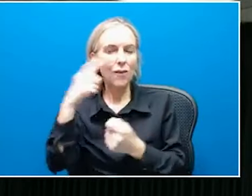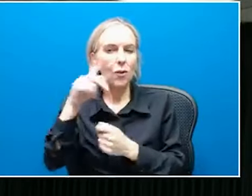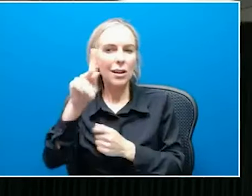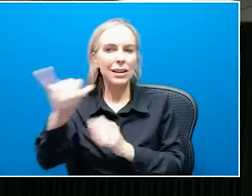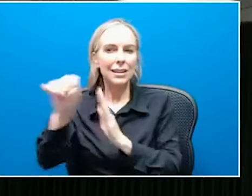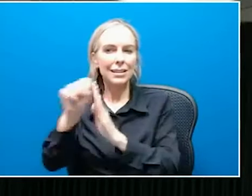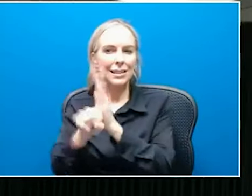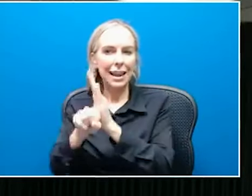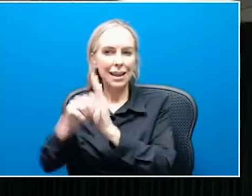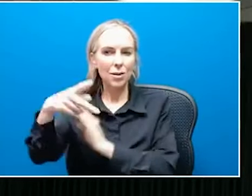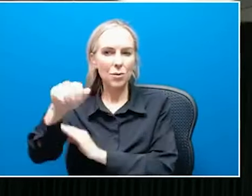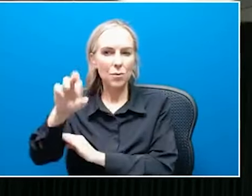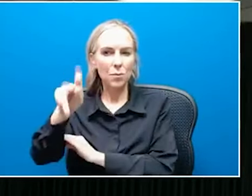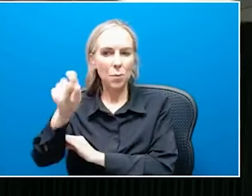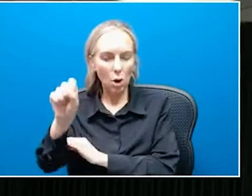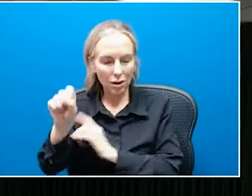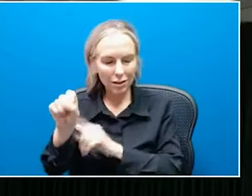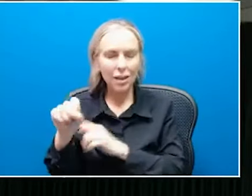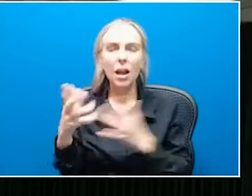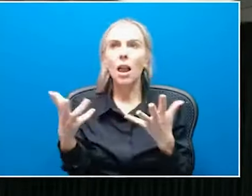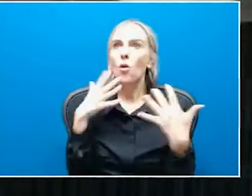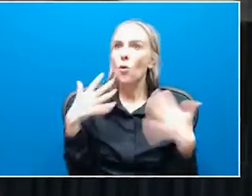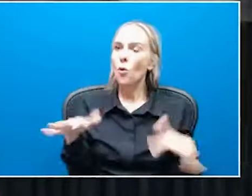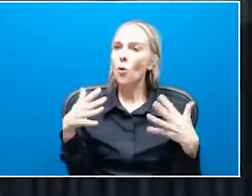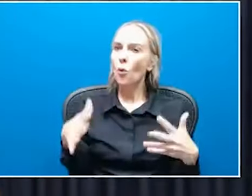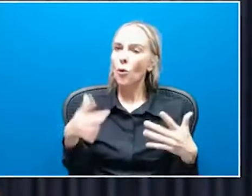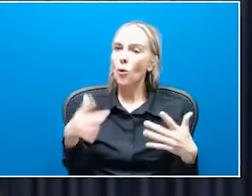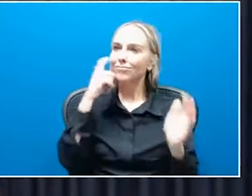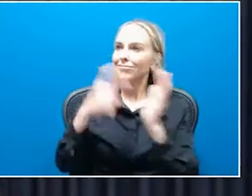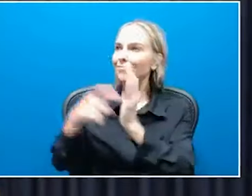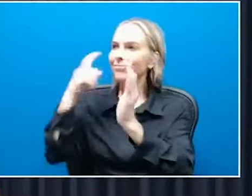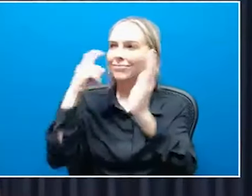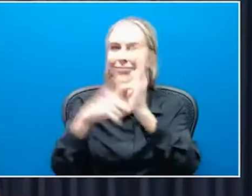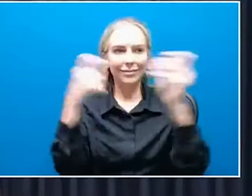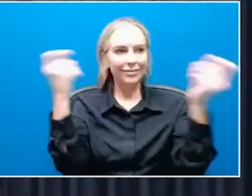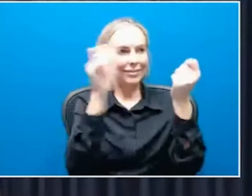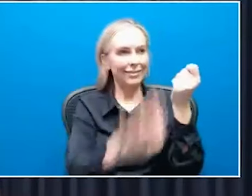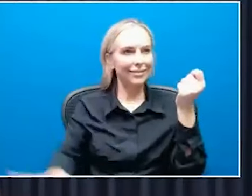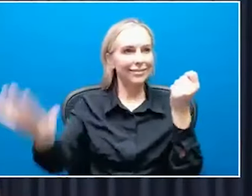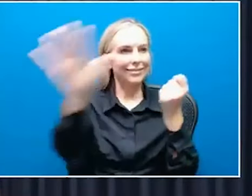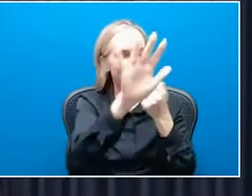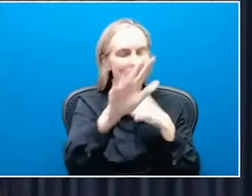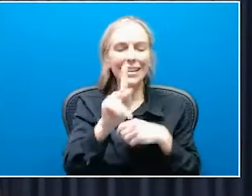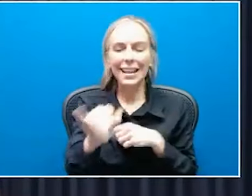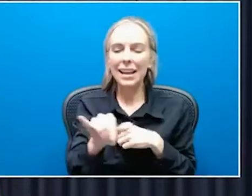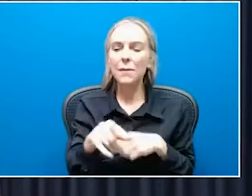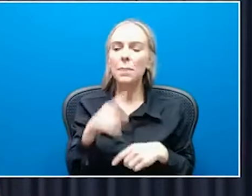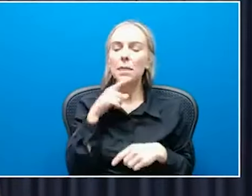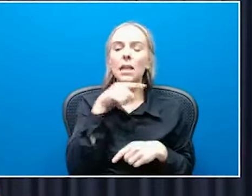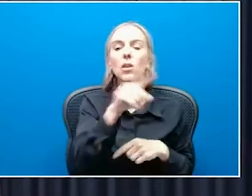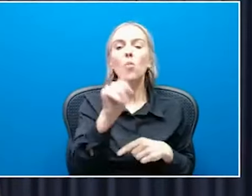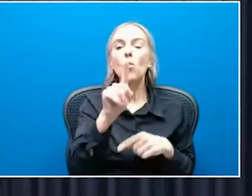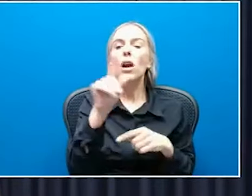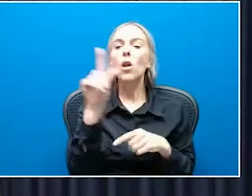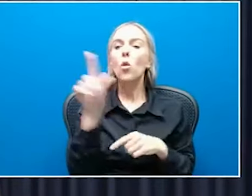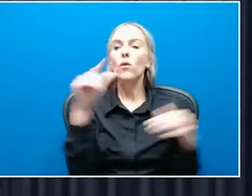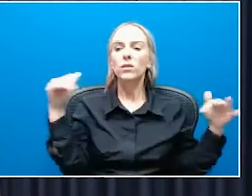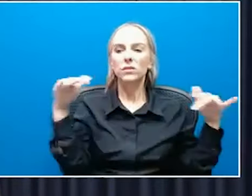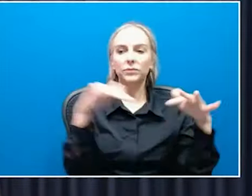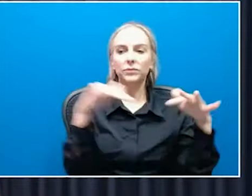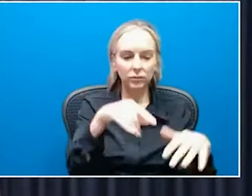to celebrate around Kentucky, and one place at that convention center in Louisville where you can see so